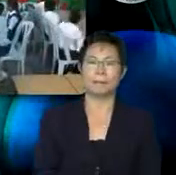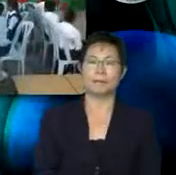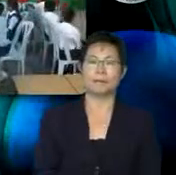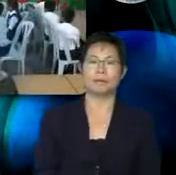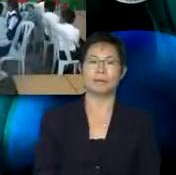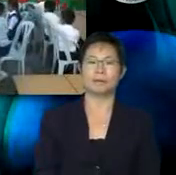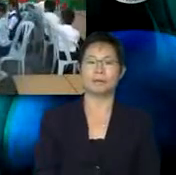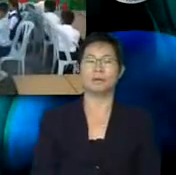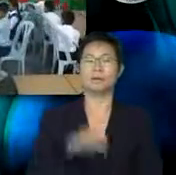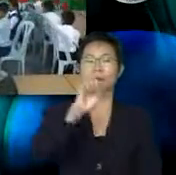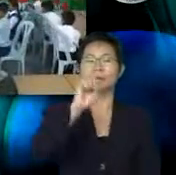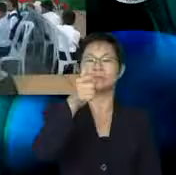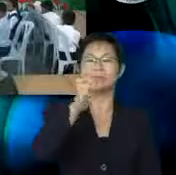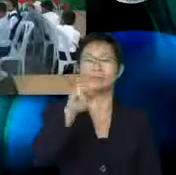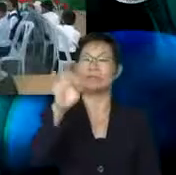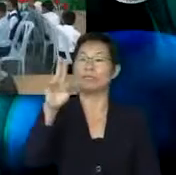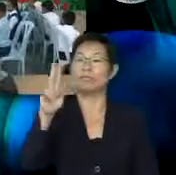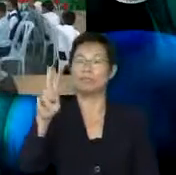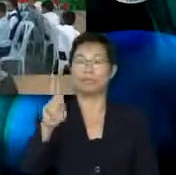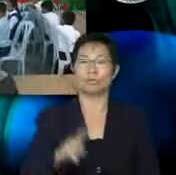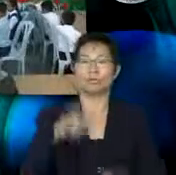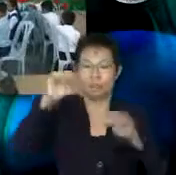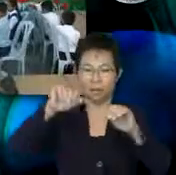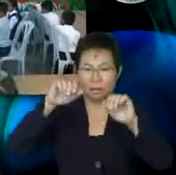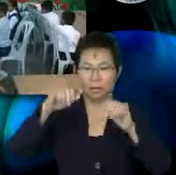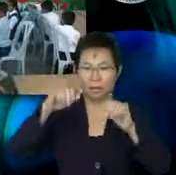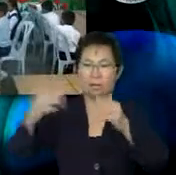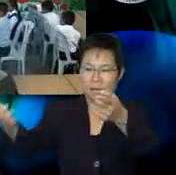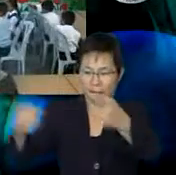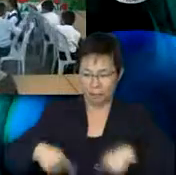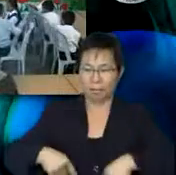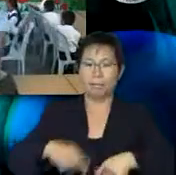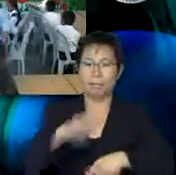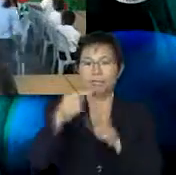Sampu. Can you come up, please? And show me the sampu.